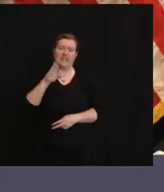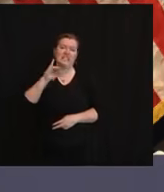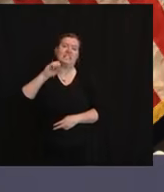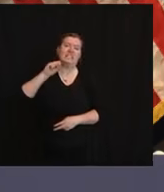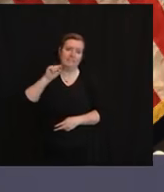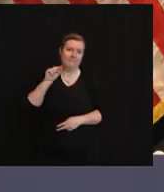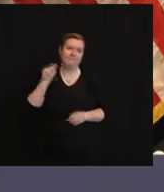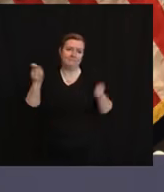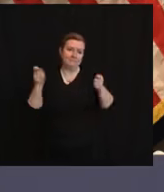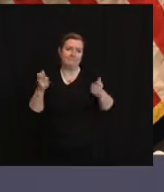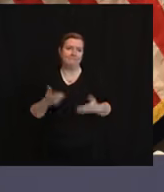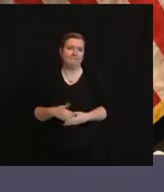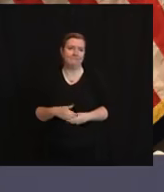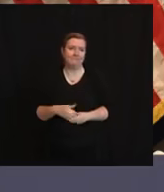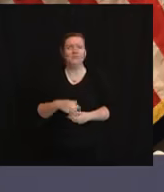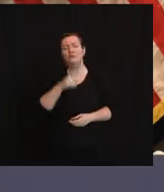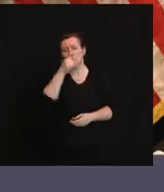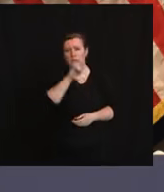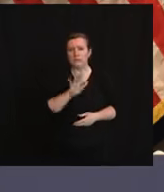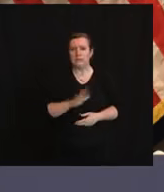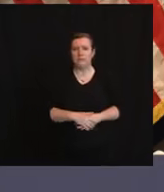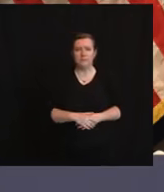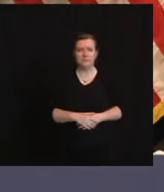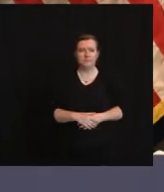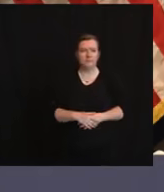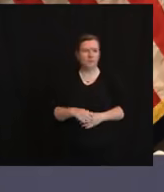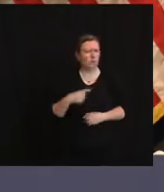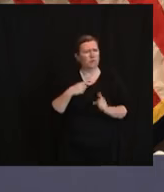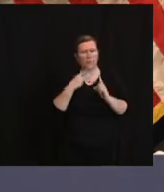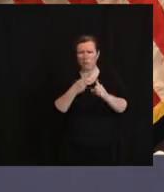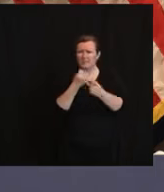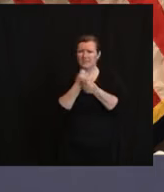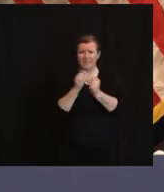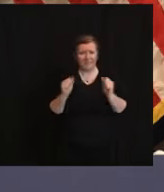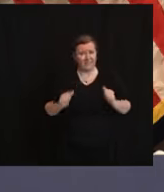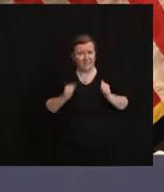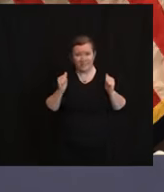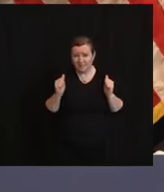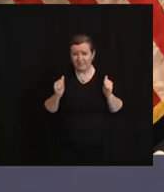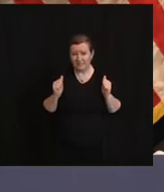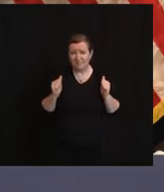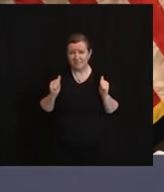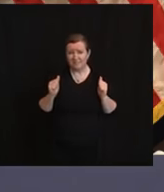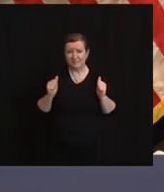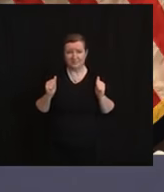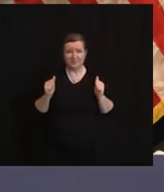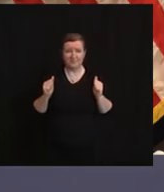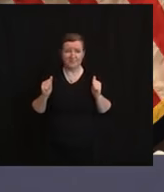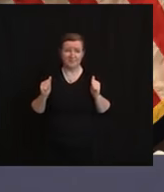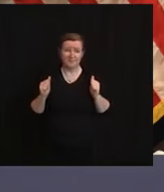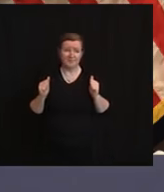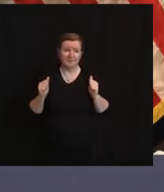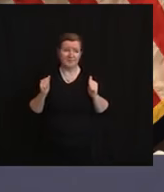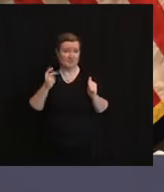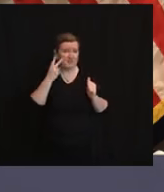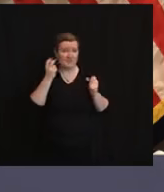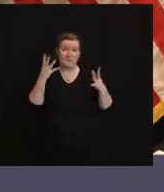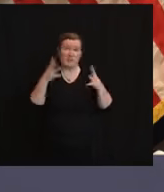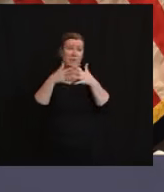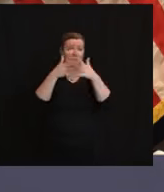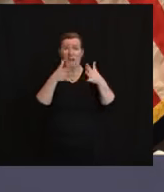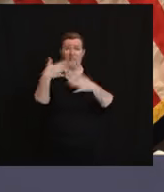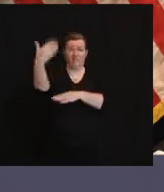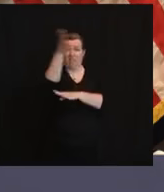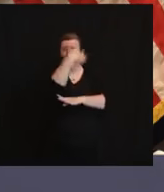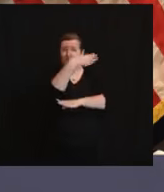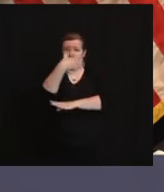And I appreciate all the American flags that I see out there. God bless each and every one of them. I want everyone to know I got 5 in my